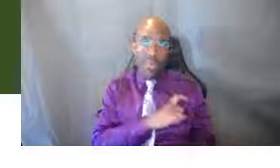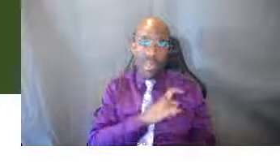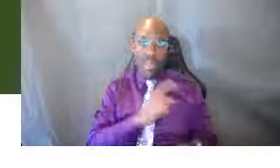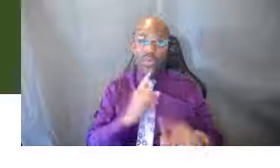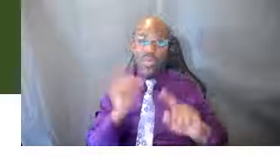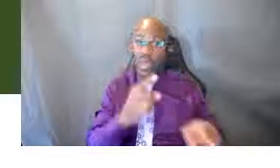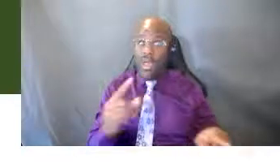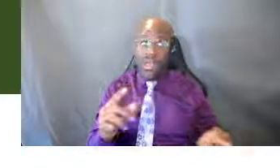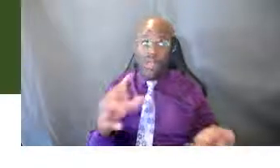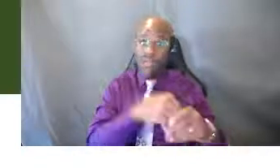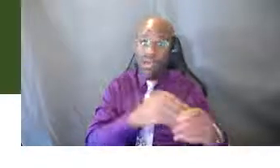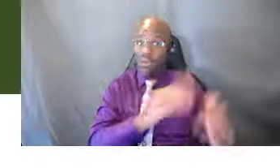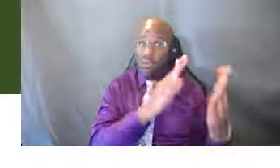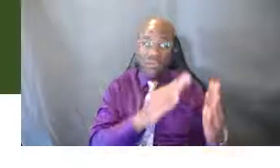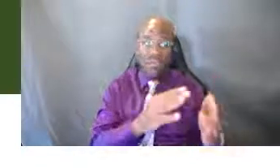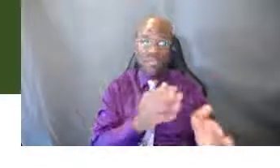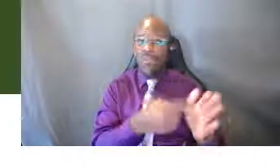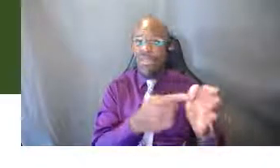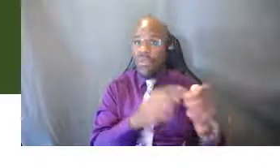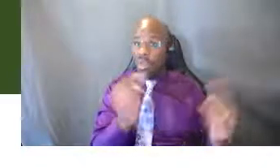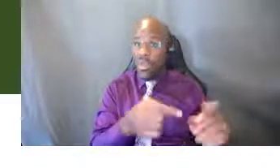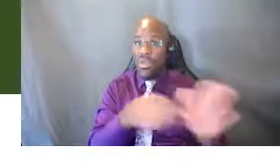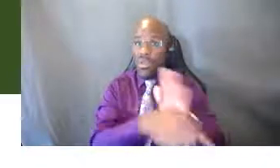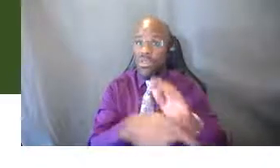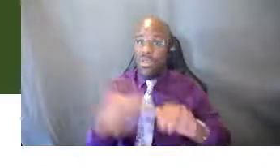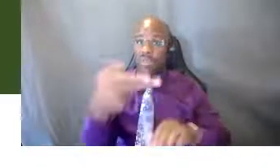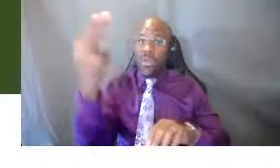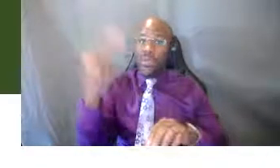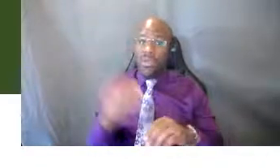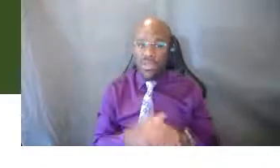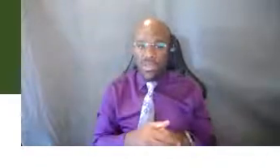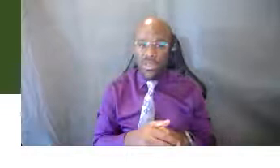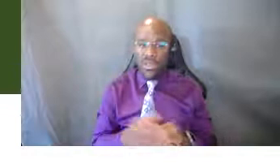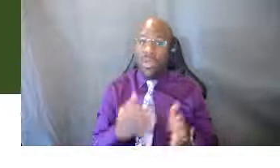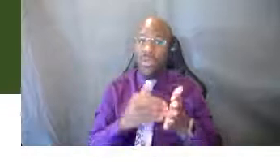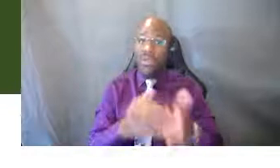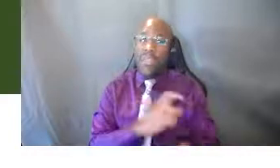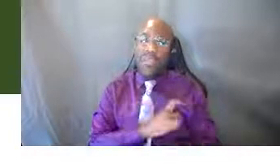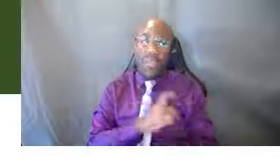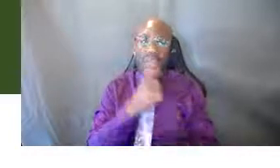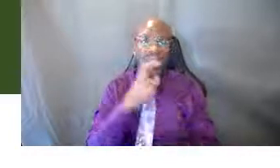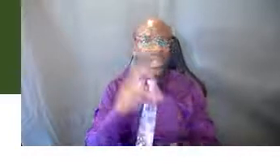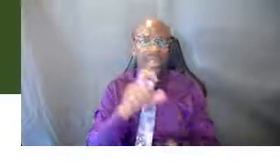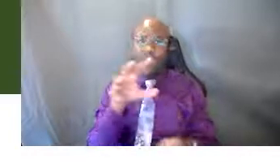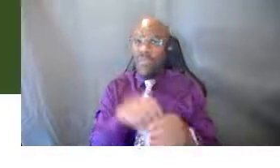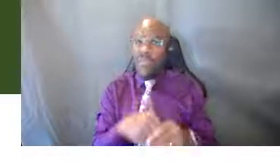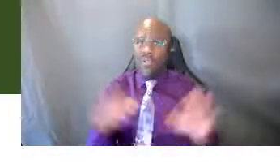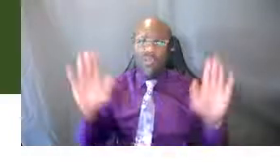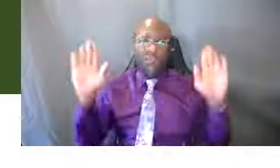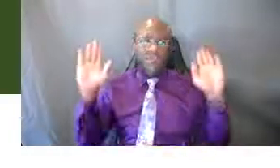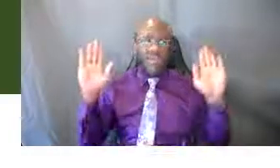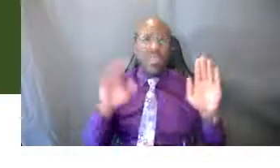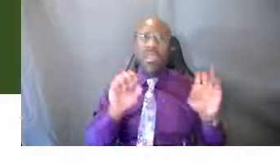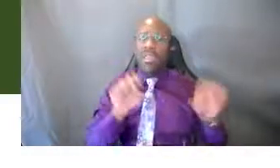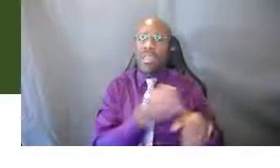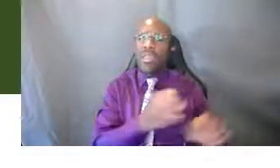an adequate crisis response, the police often don't even have to get involved and lives can be saved. And